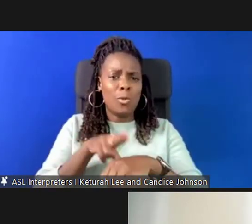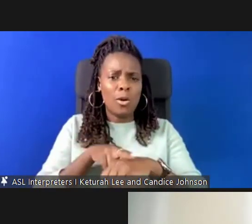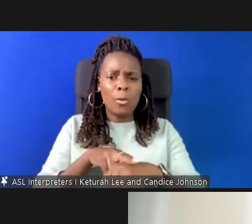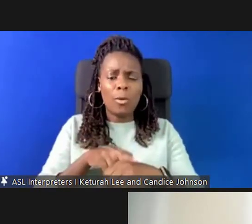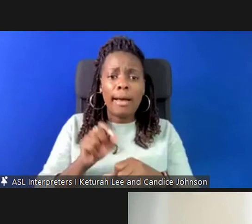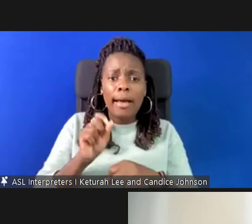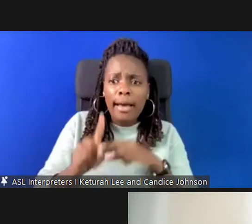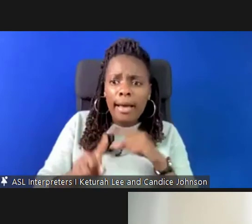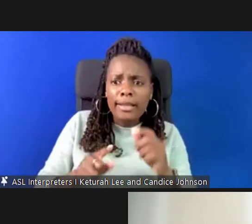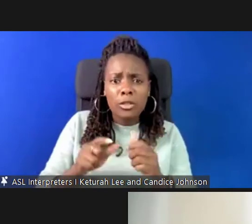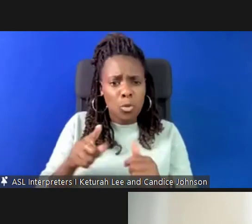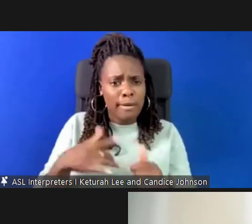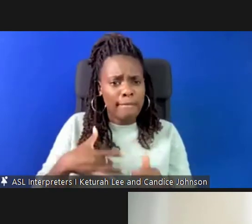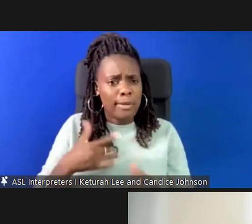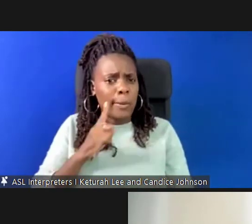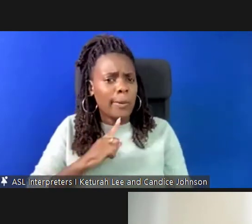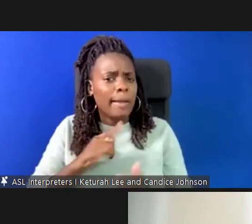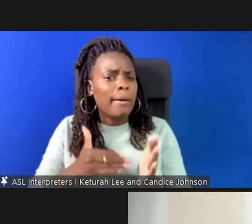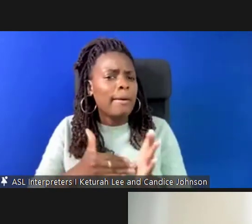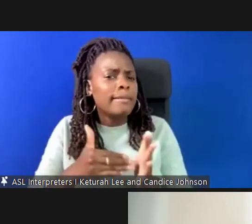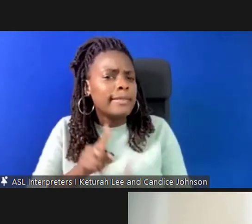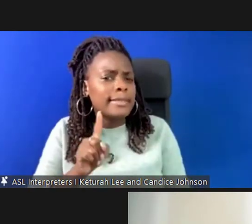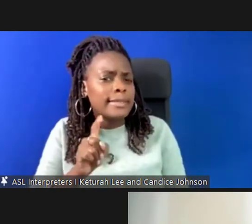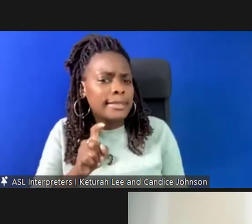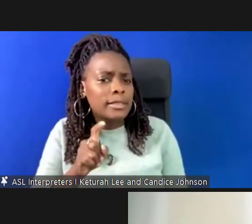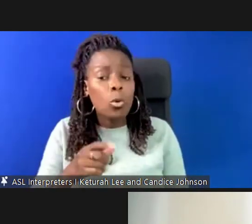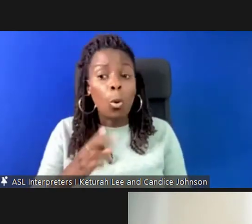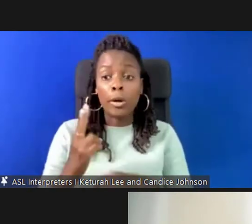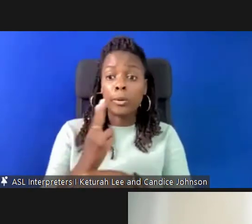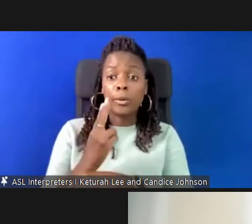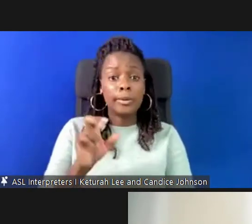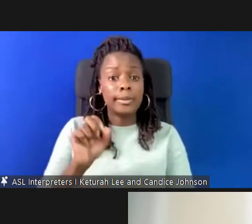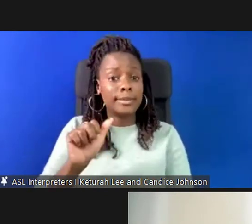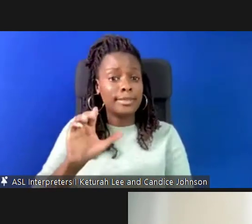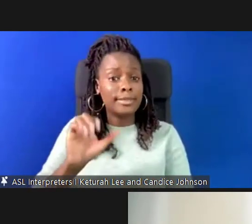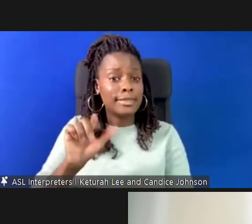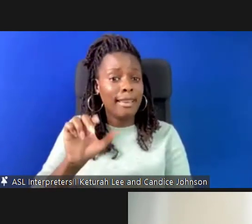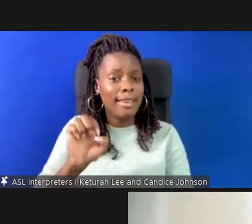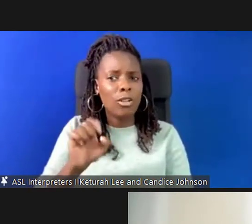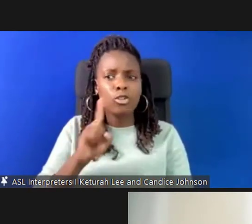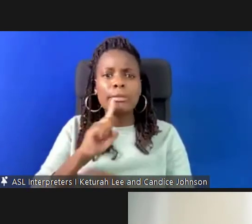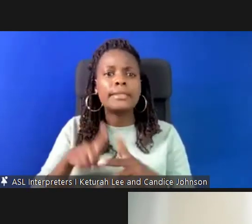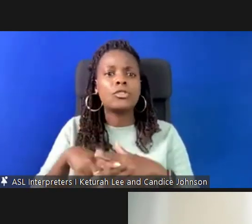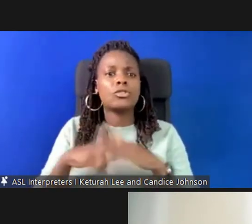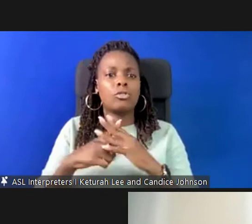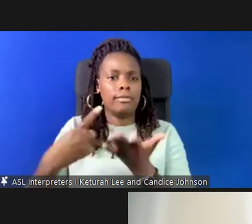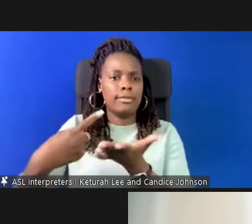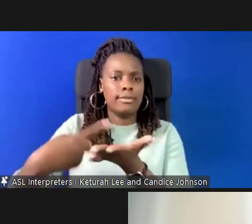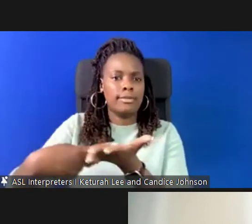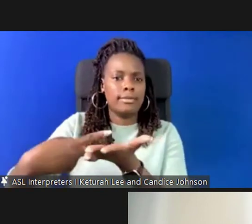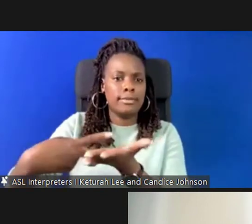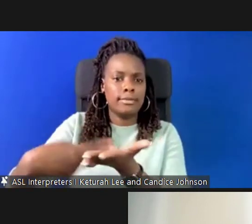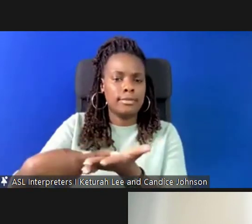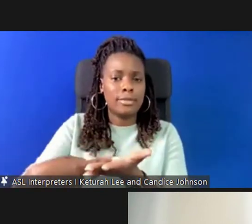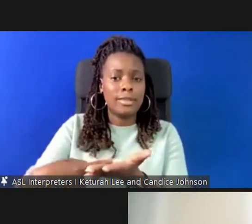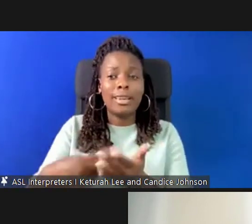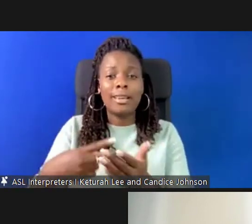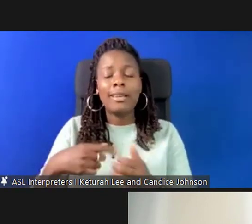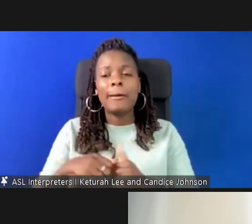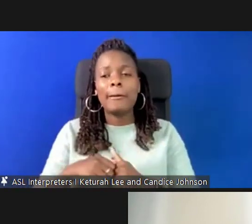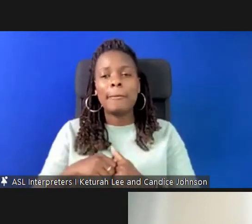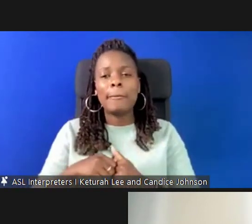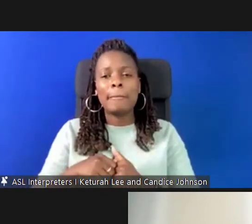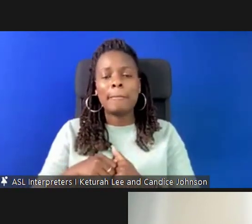to use one of these scales and use that as a starting point to then have a larger